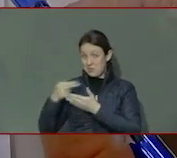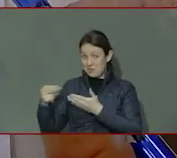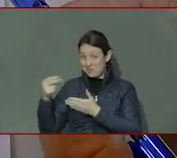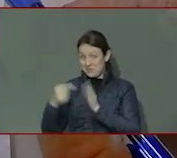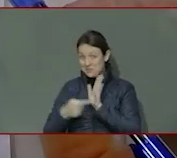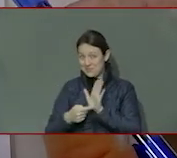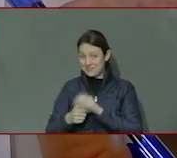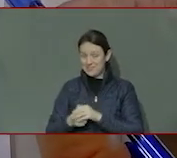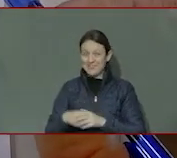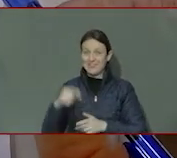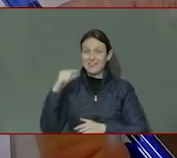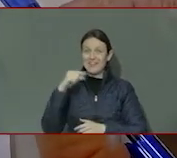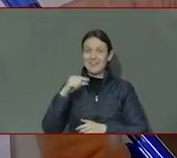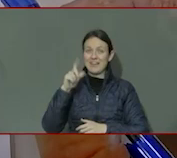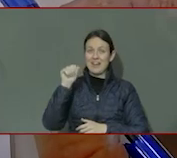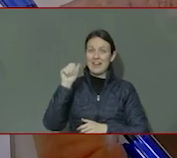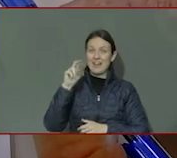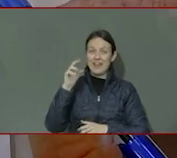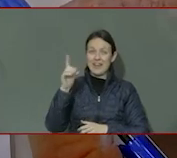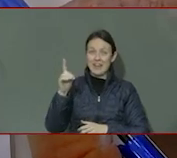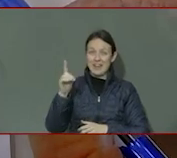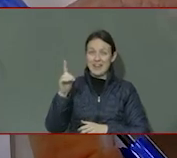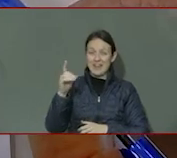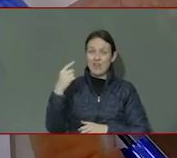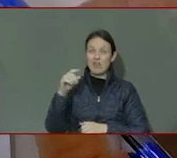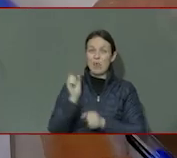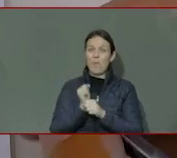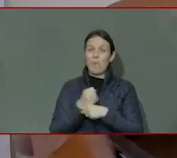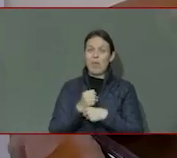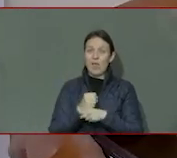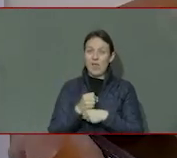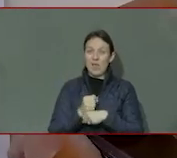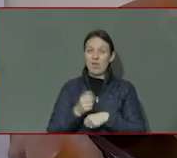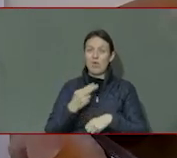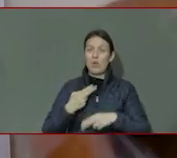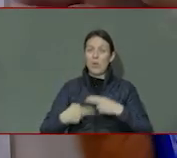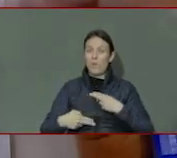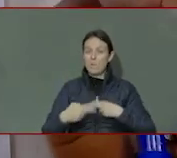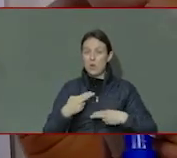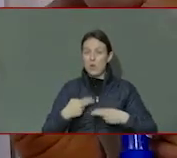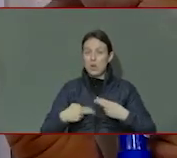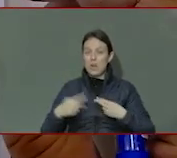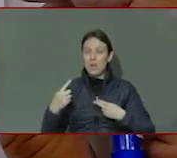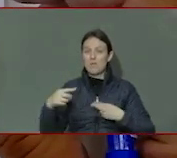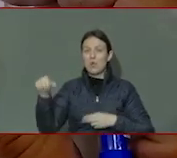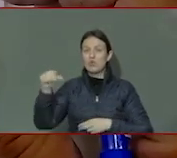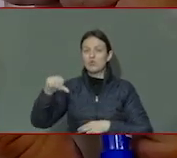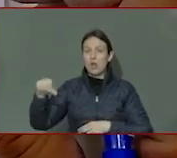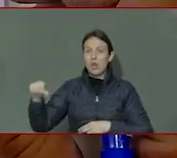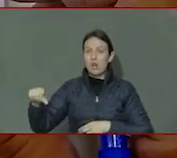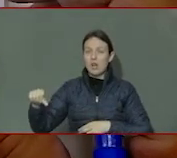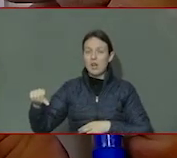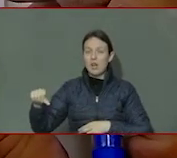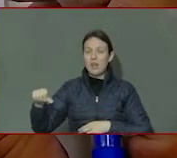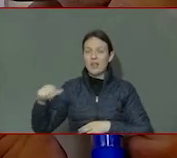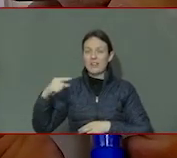the gland that secretes the hormone that controls the salt content. What is that gland called?